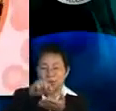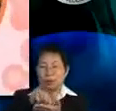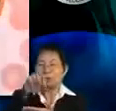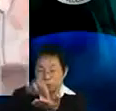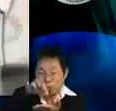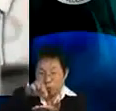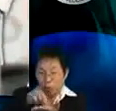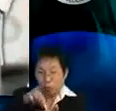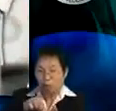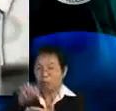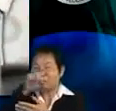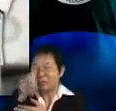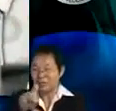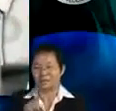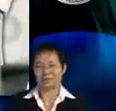test.